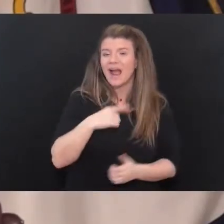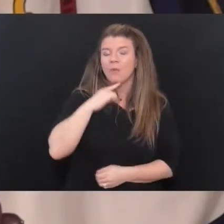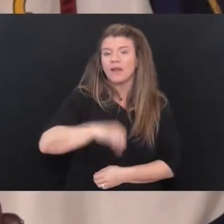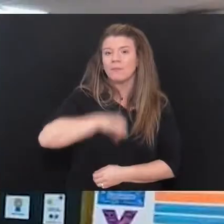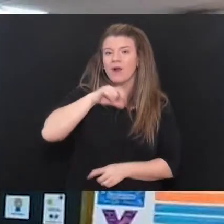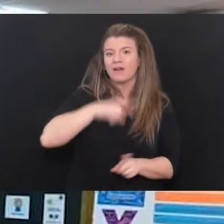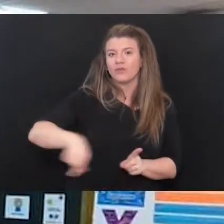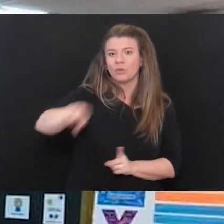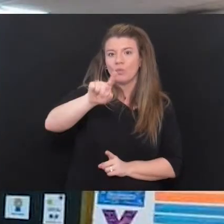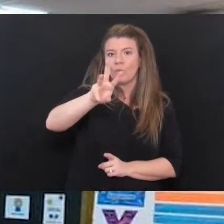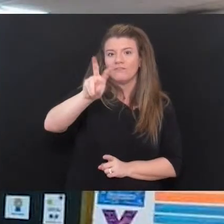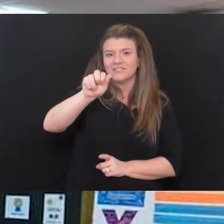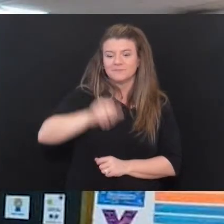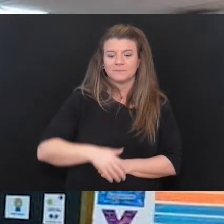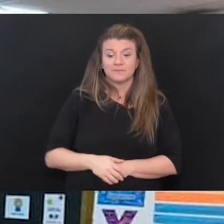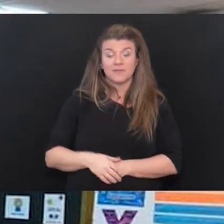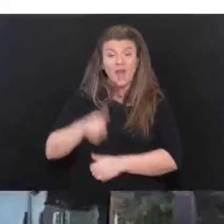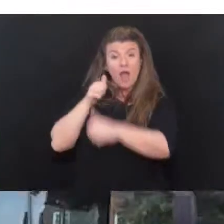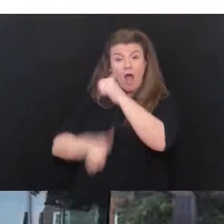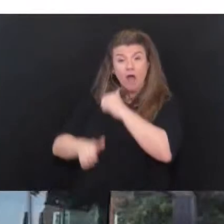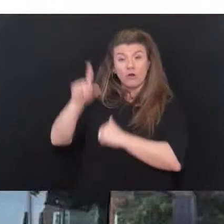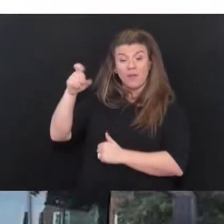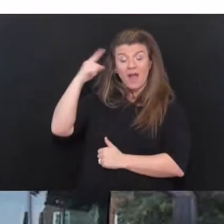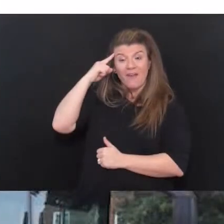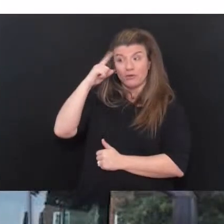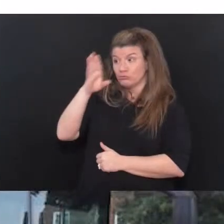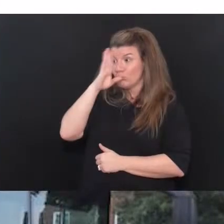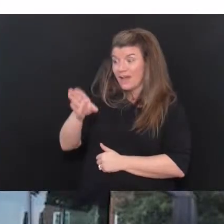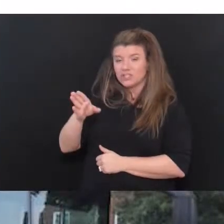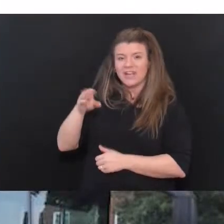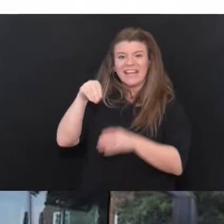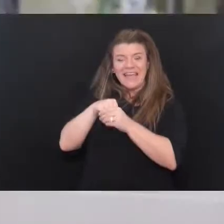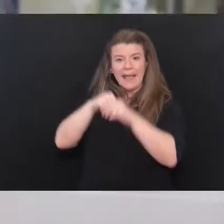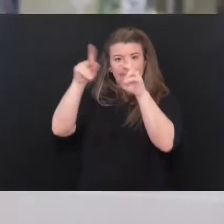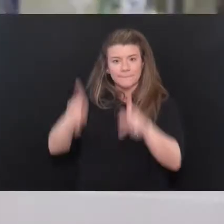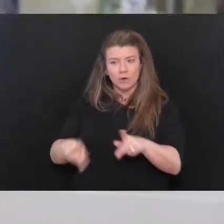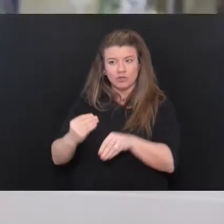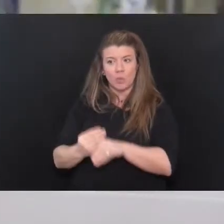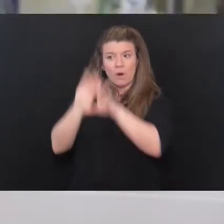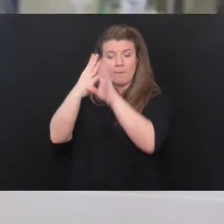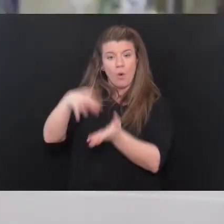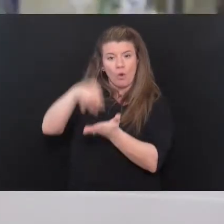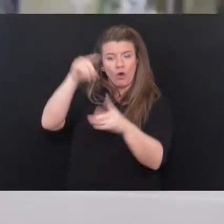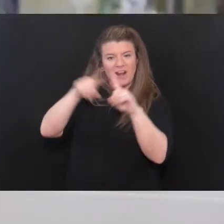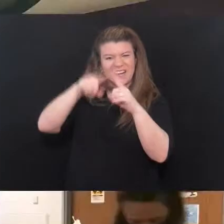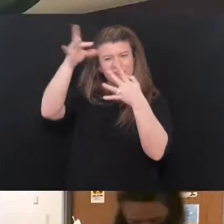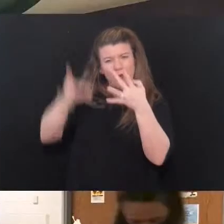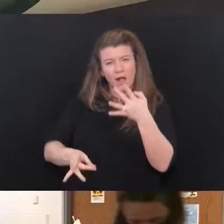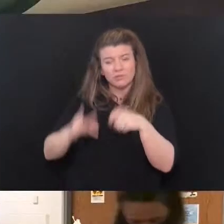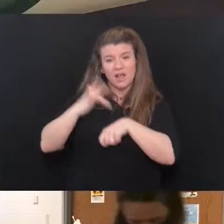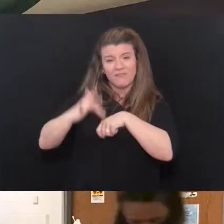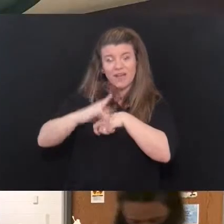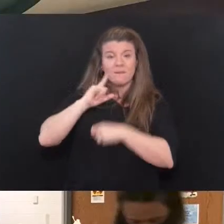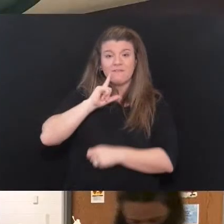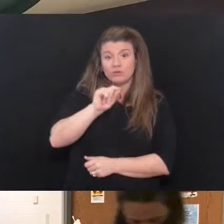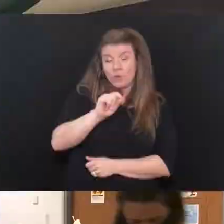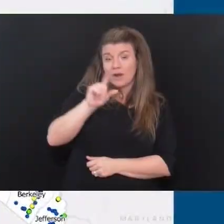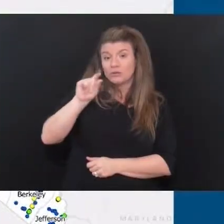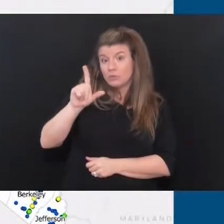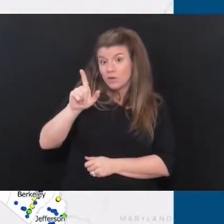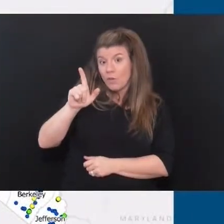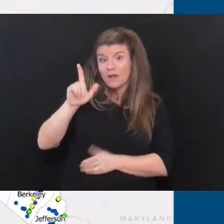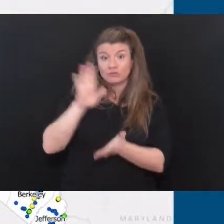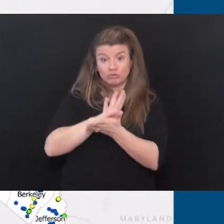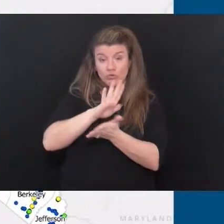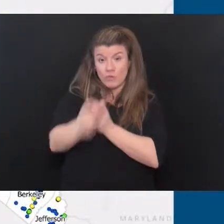West Virginia. Under the governor's direction, all counties made in-person and remote learning options available for the 2020-2021 school